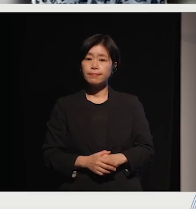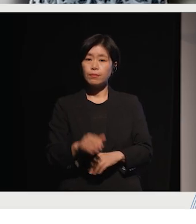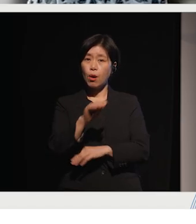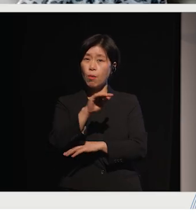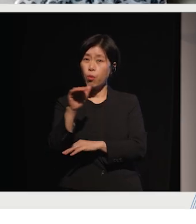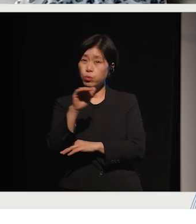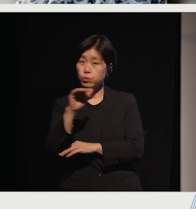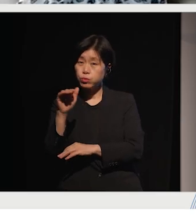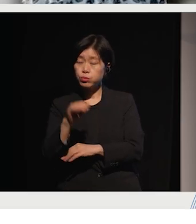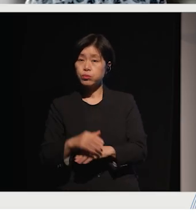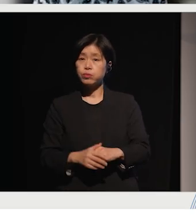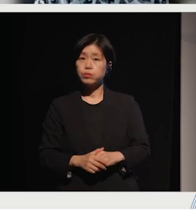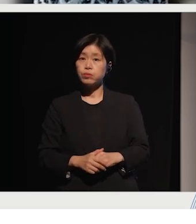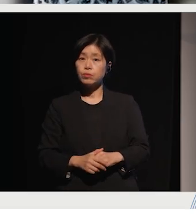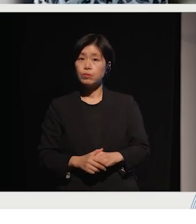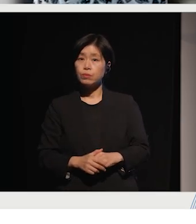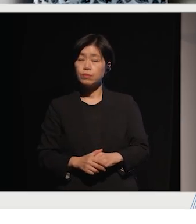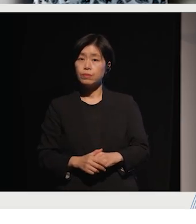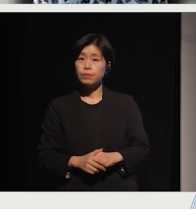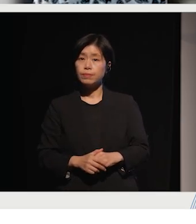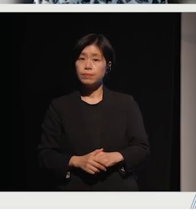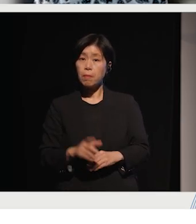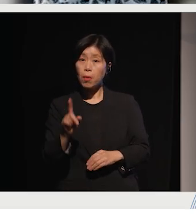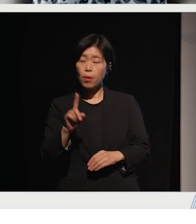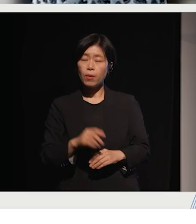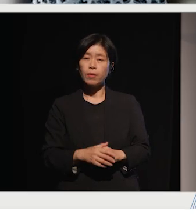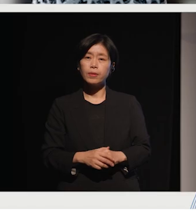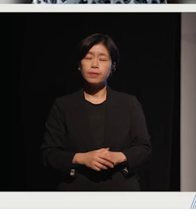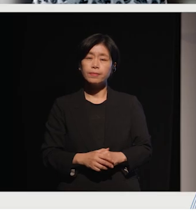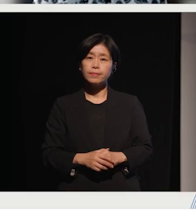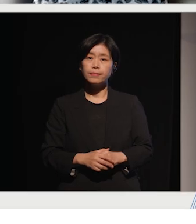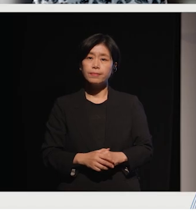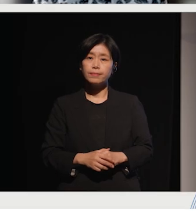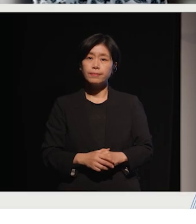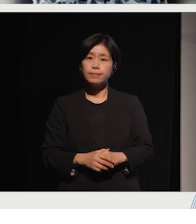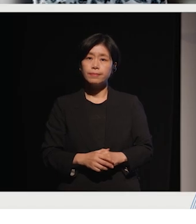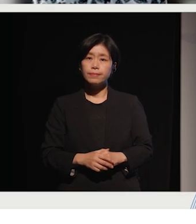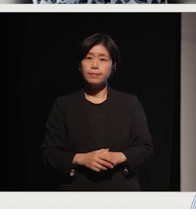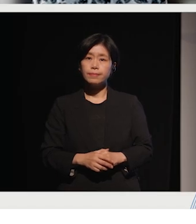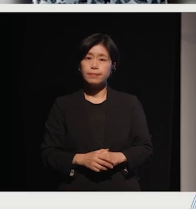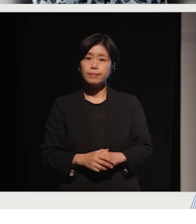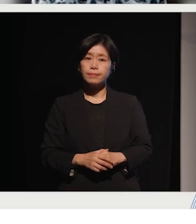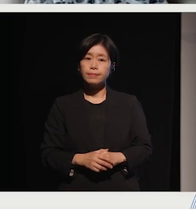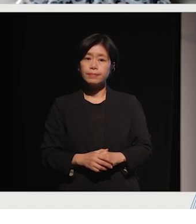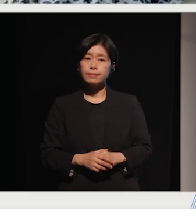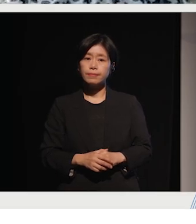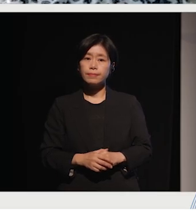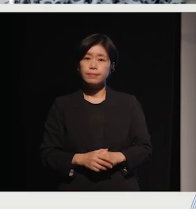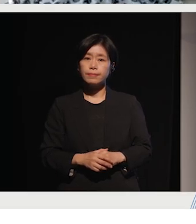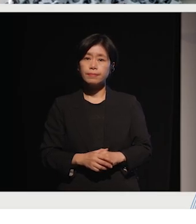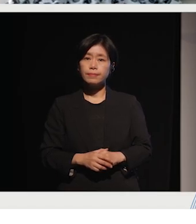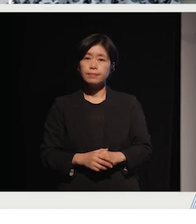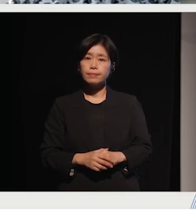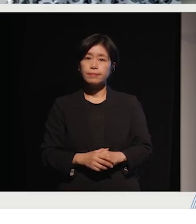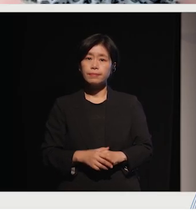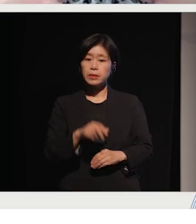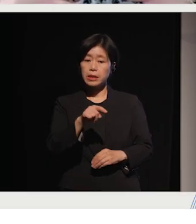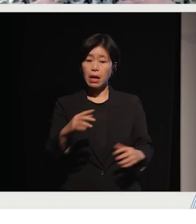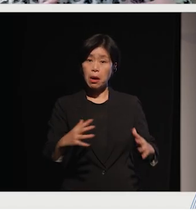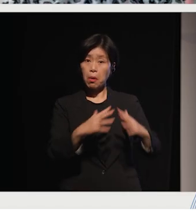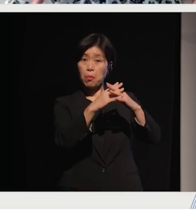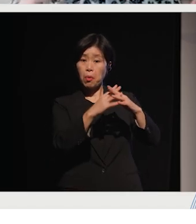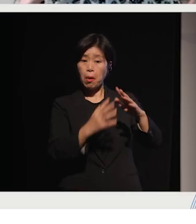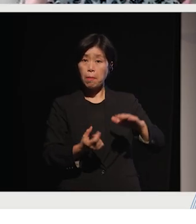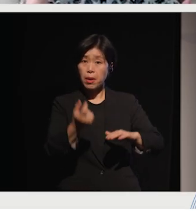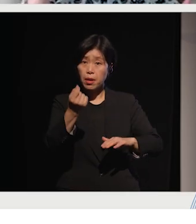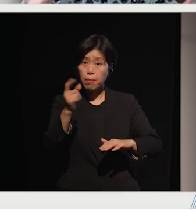about, how high things need to be for cane clearance or reach range, how high a table needs to be to